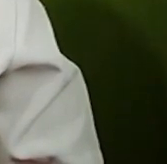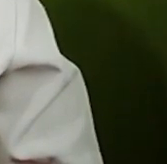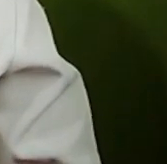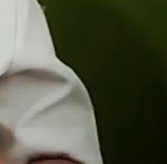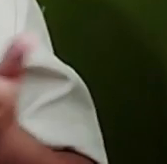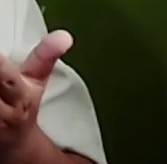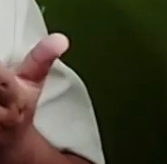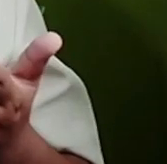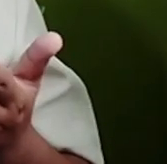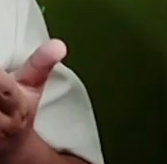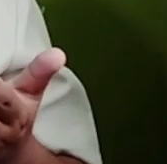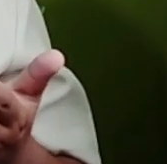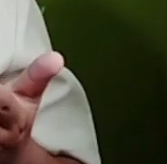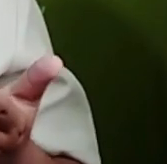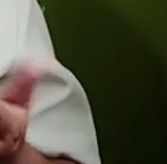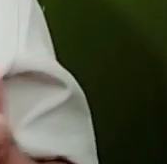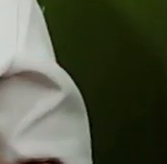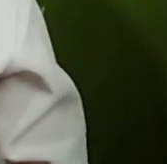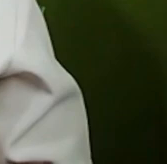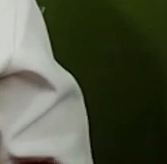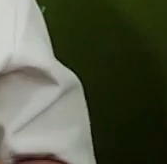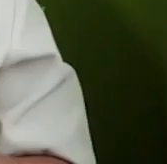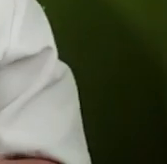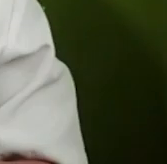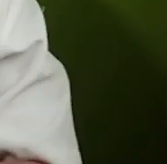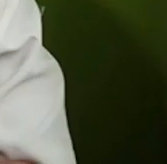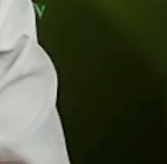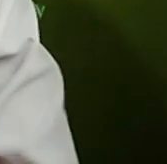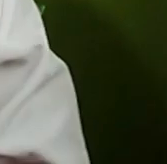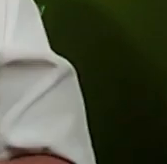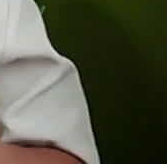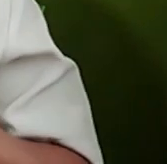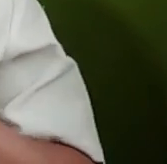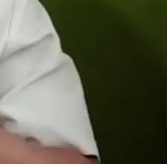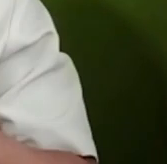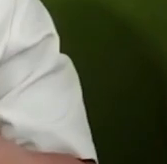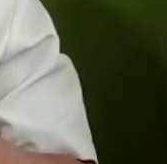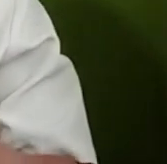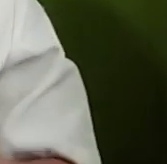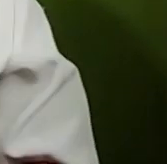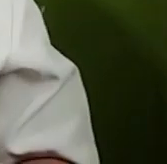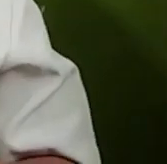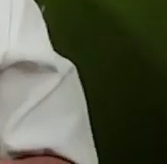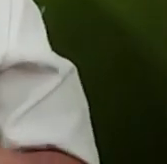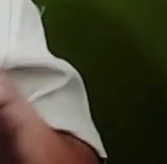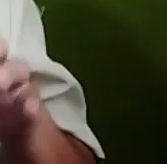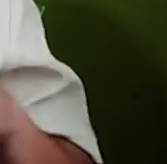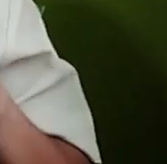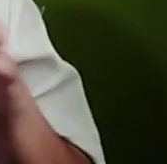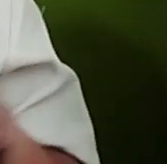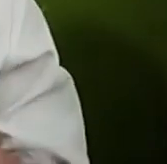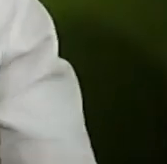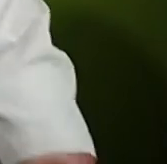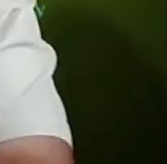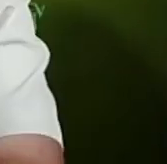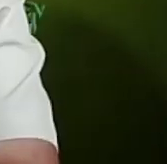Now, we are already familiar sa mga words. Continue tayo sa ating activity.